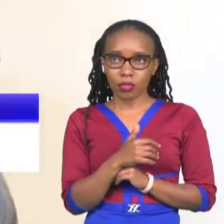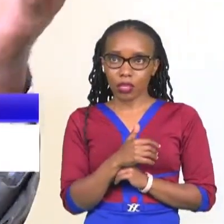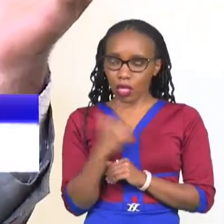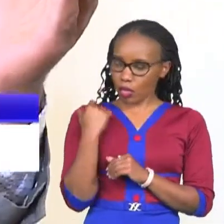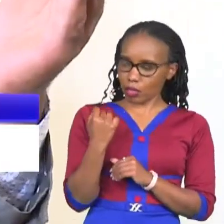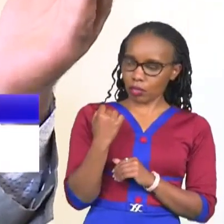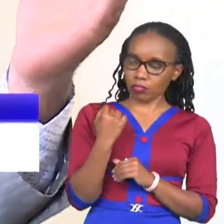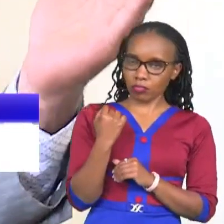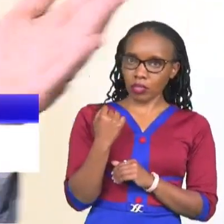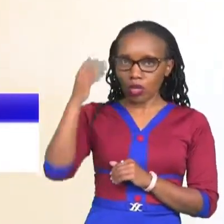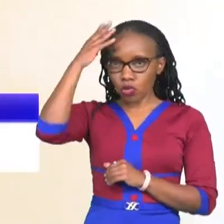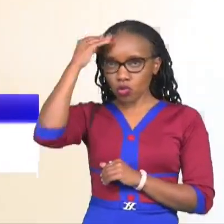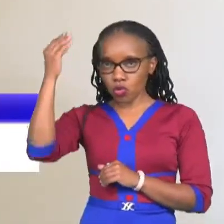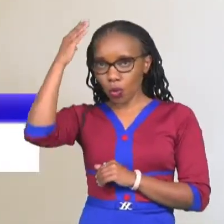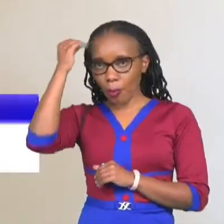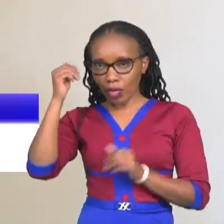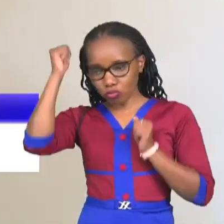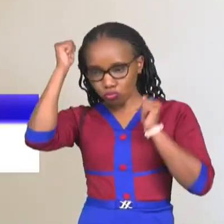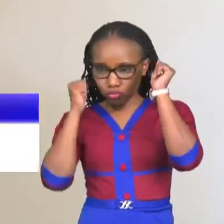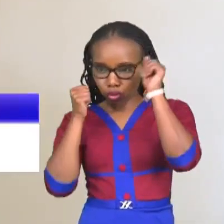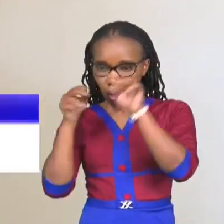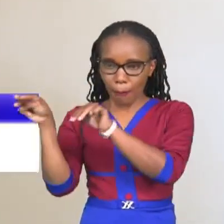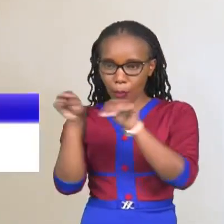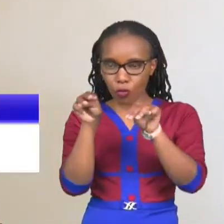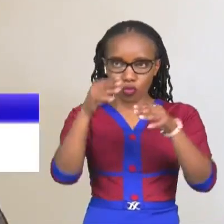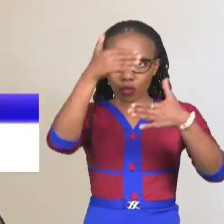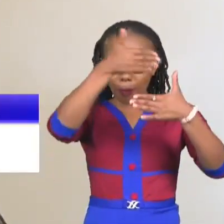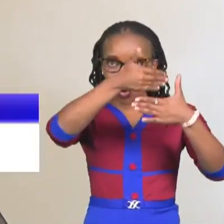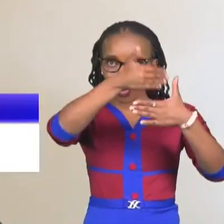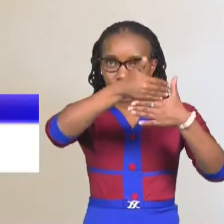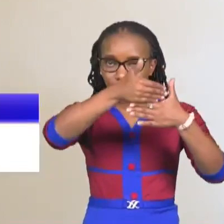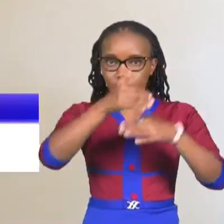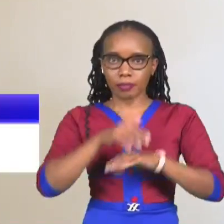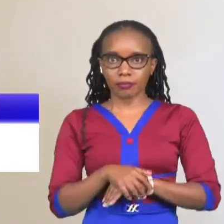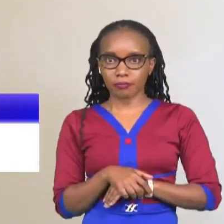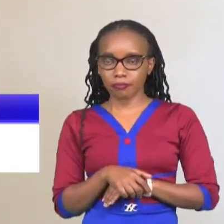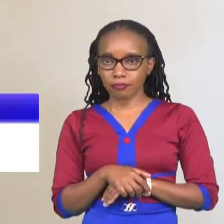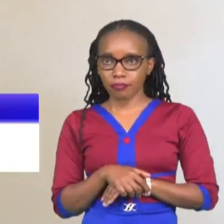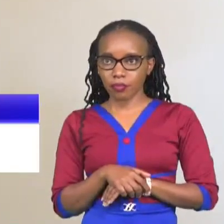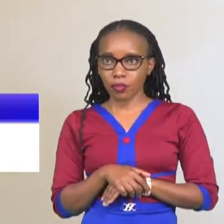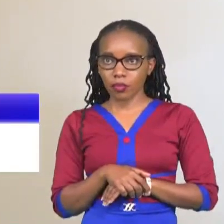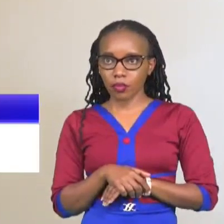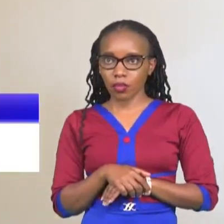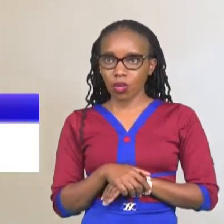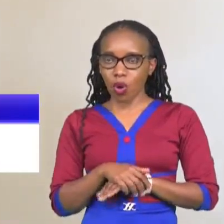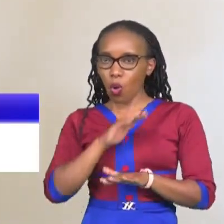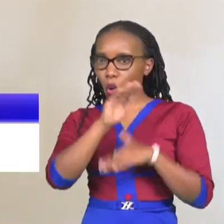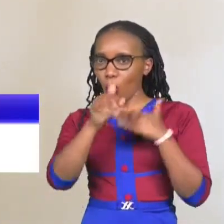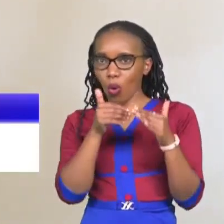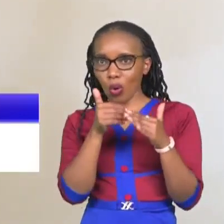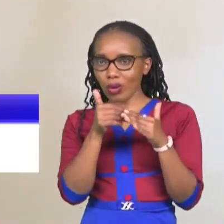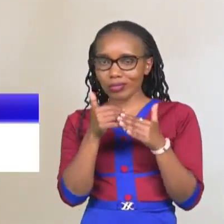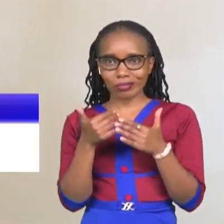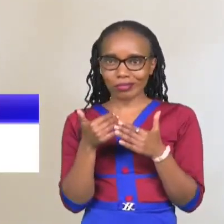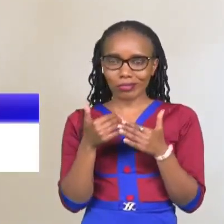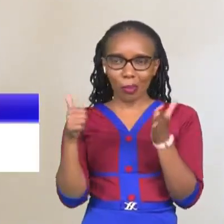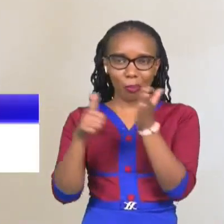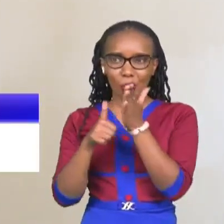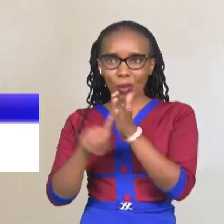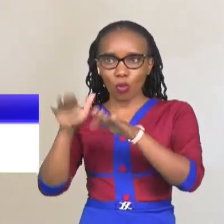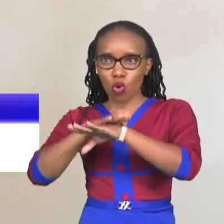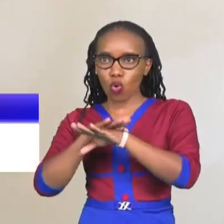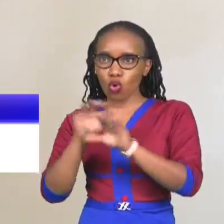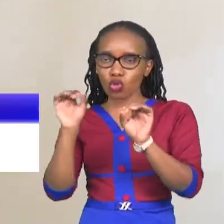the Somali army had moved up to the border. So, you know, all this volatility is never conducive to people